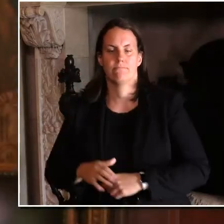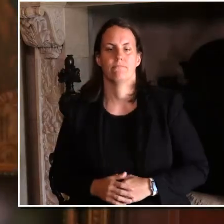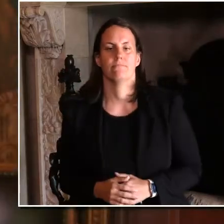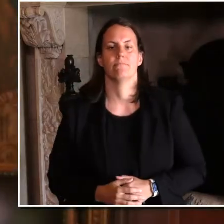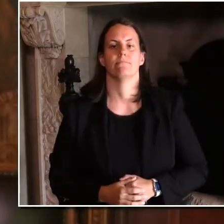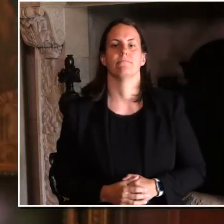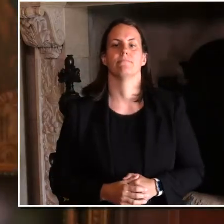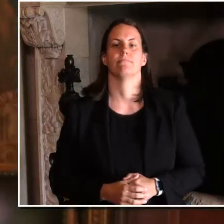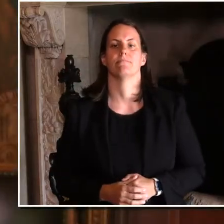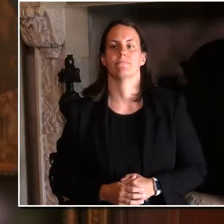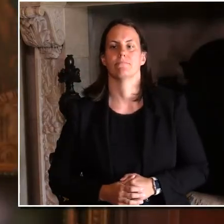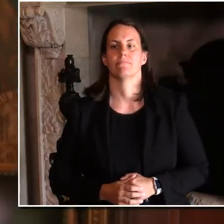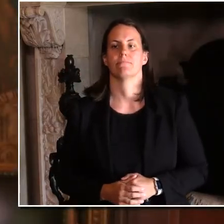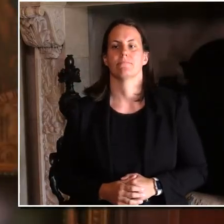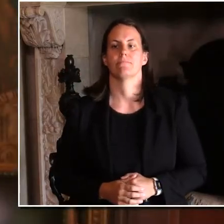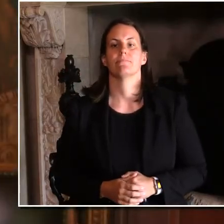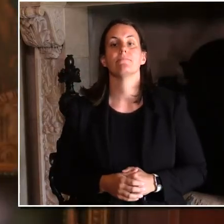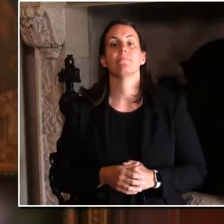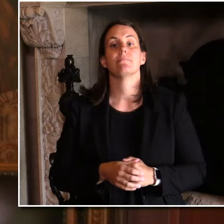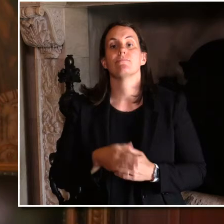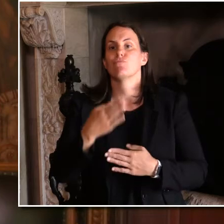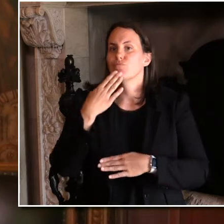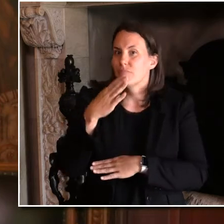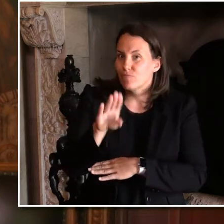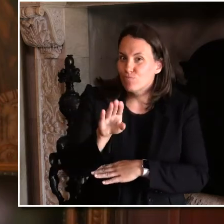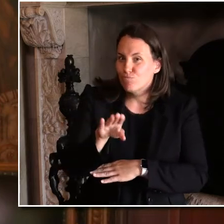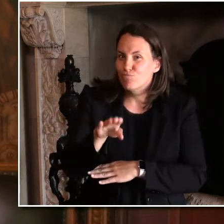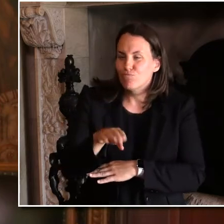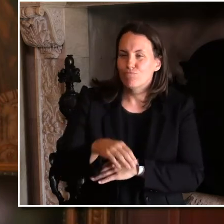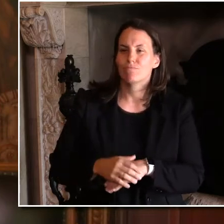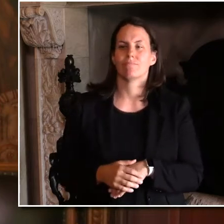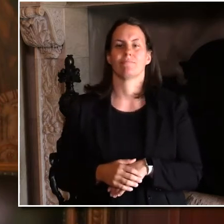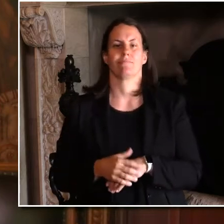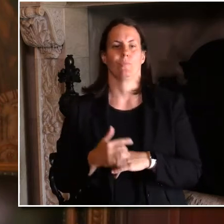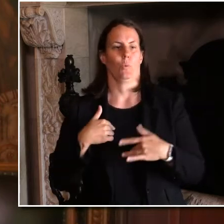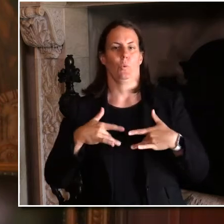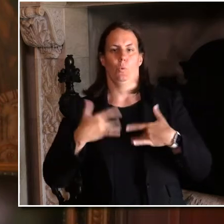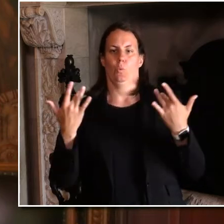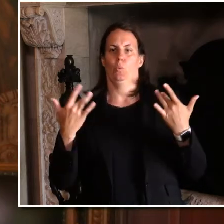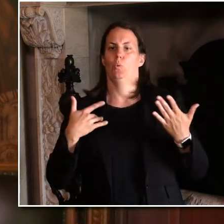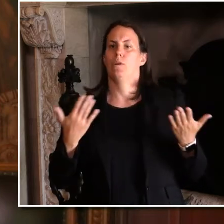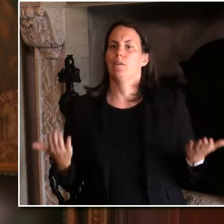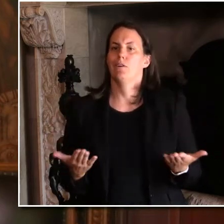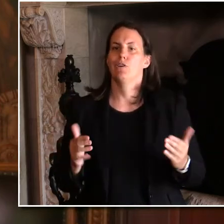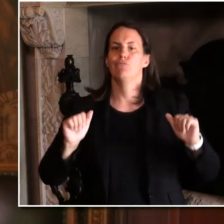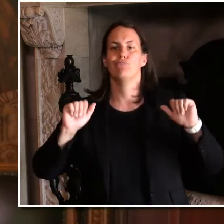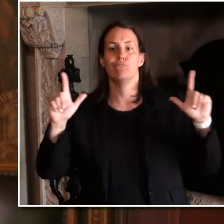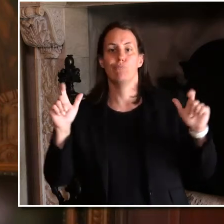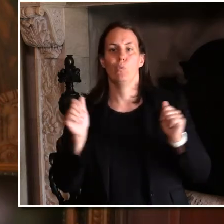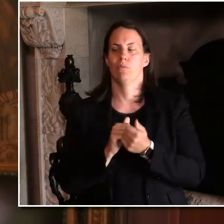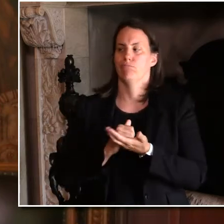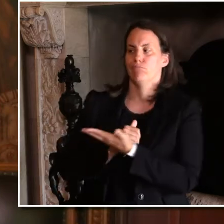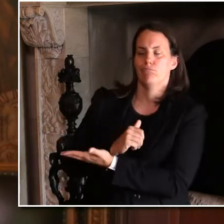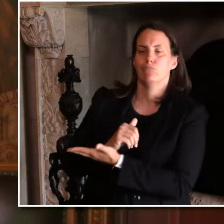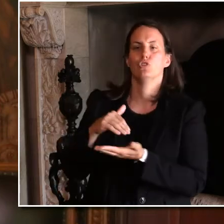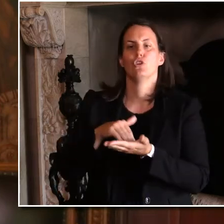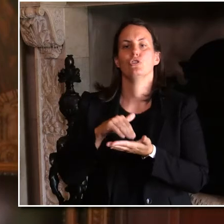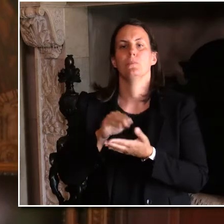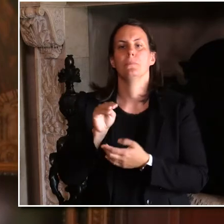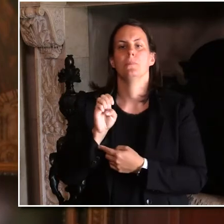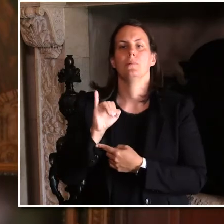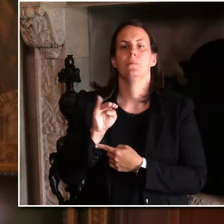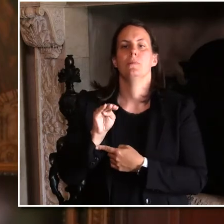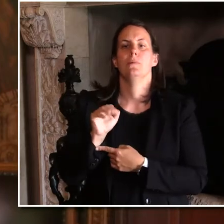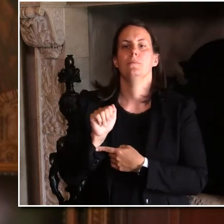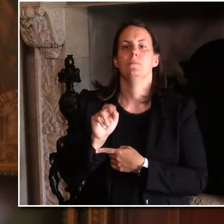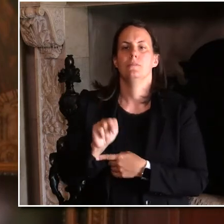Westergaard. Good afternoon. Happy to be here today together with my colleague Dr. Myman in the Division of Public Health to provide some